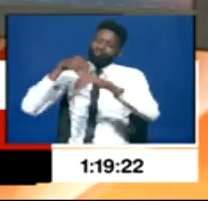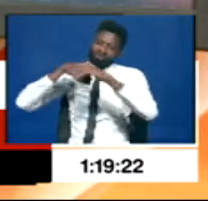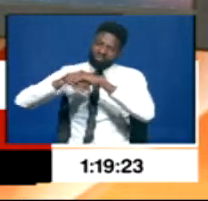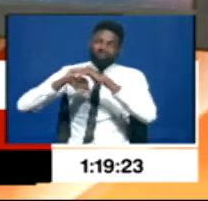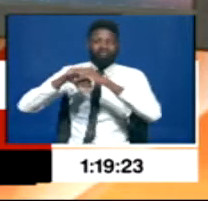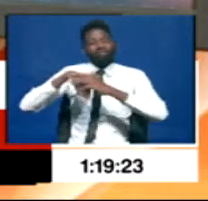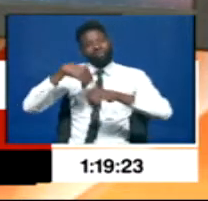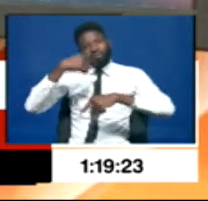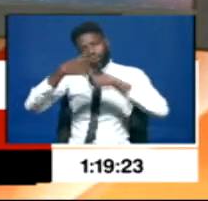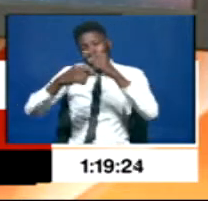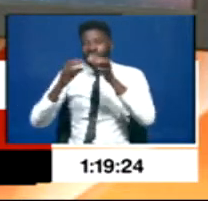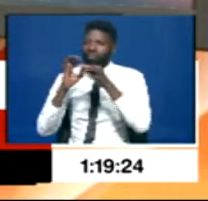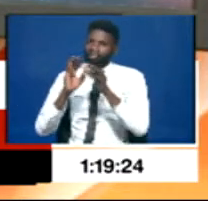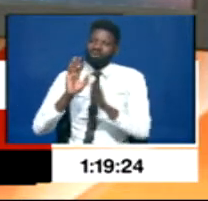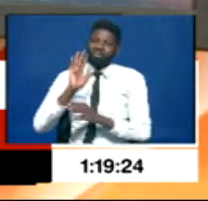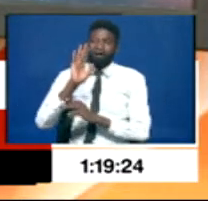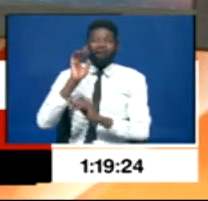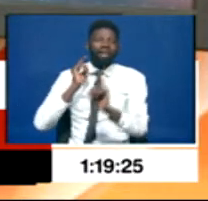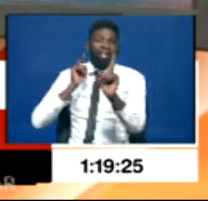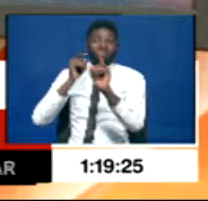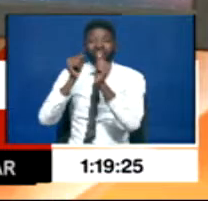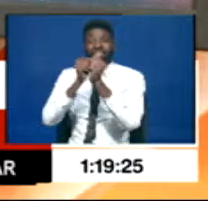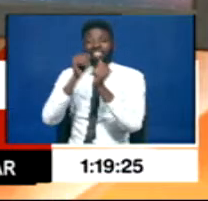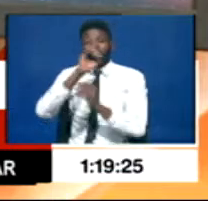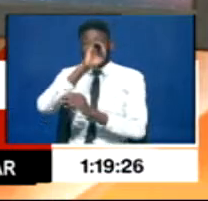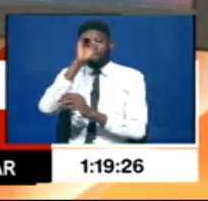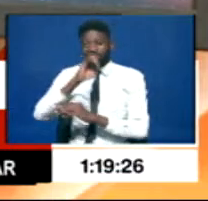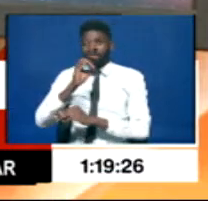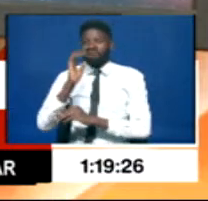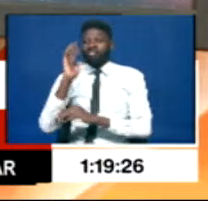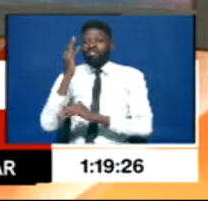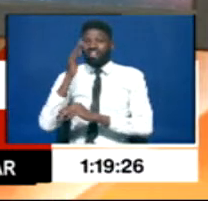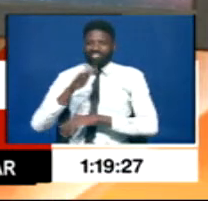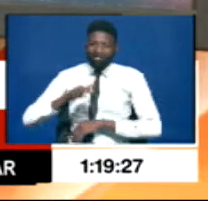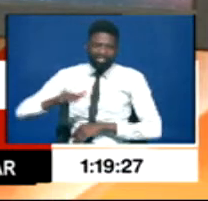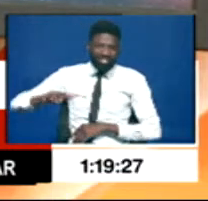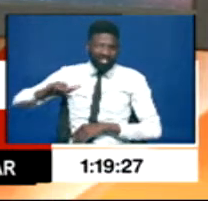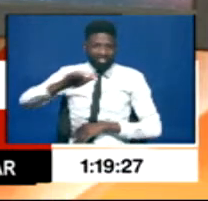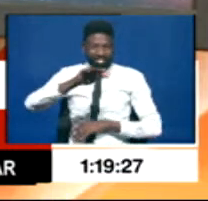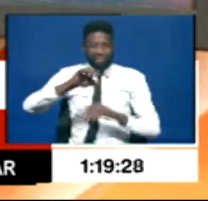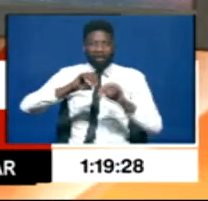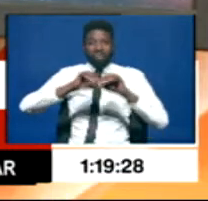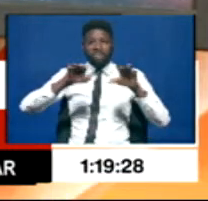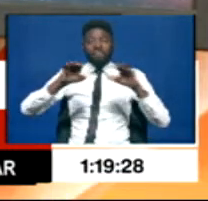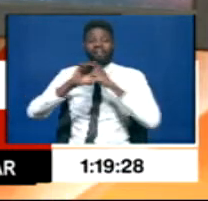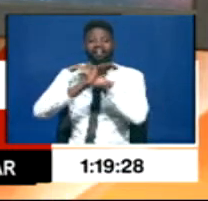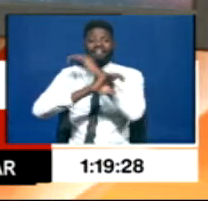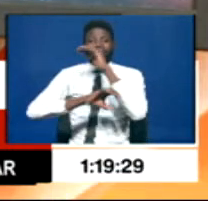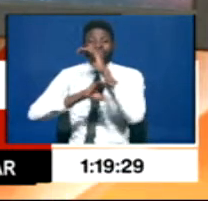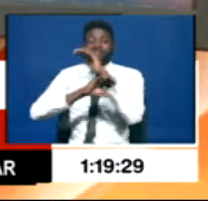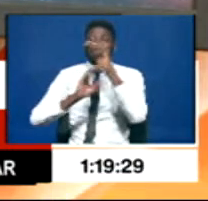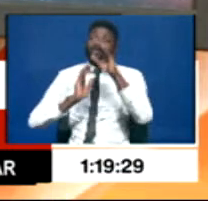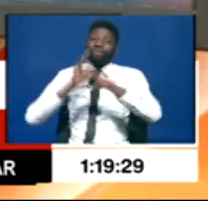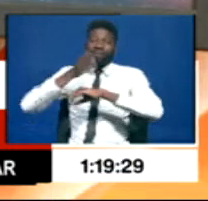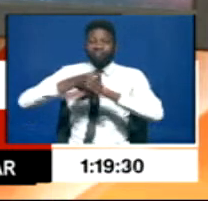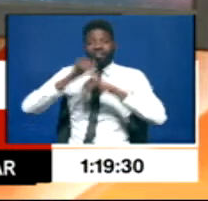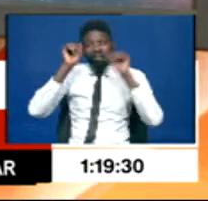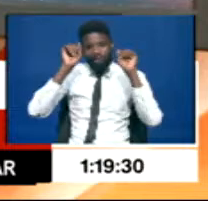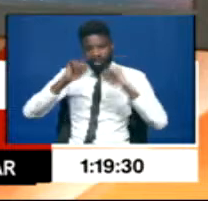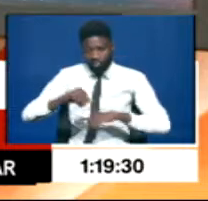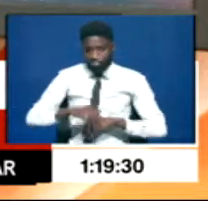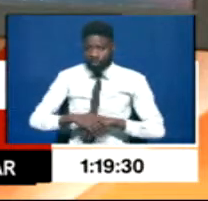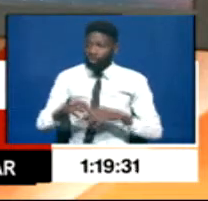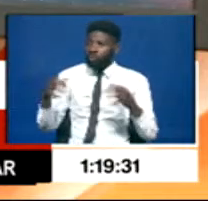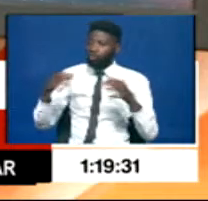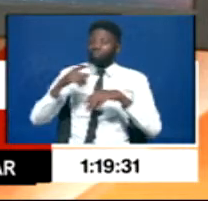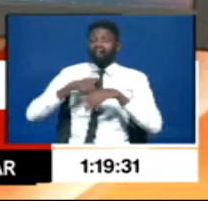government's goal in the country. The environmentalist enthusiast who spoke during the centenary celebrations of International